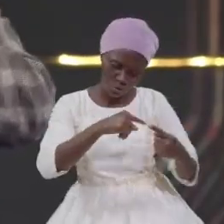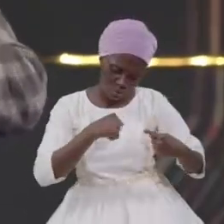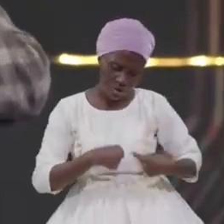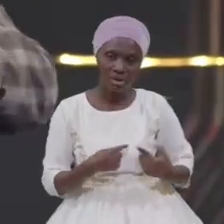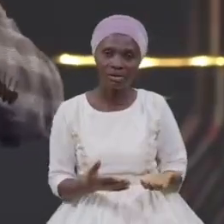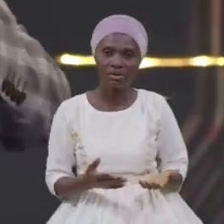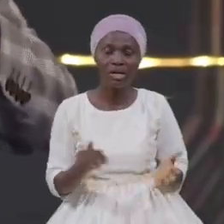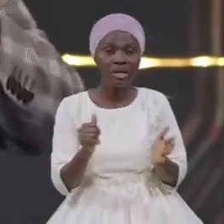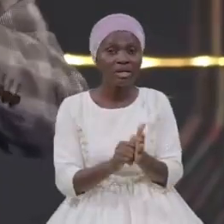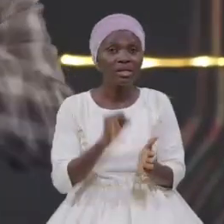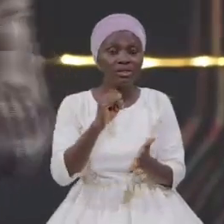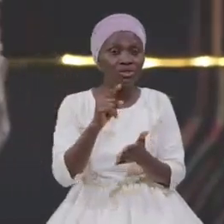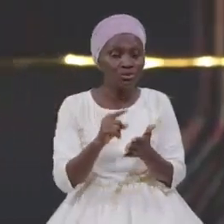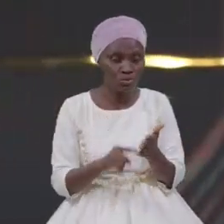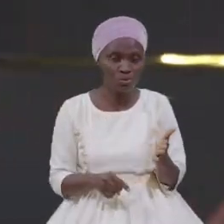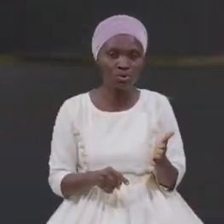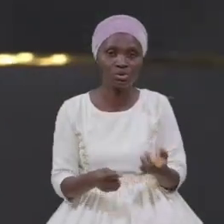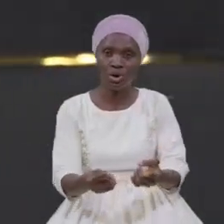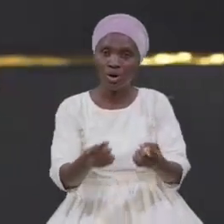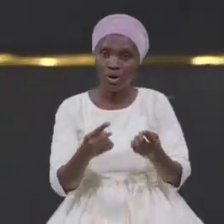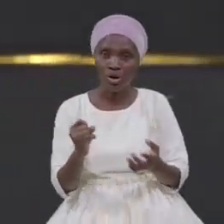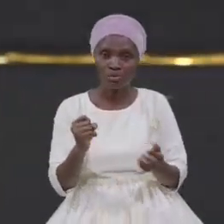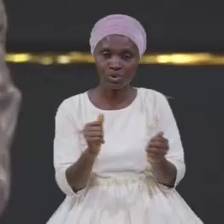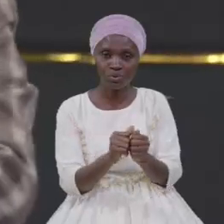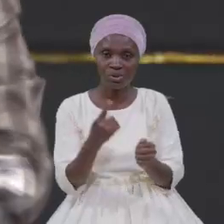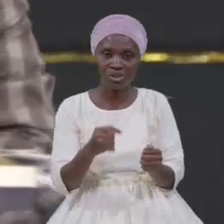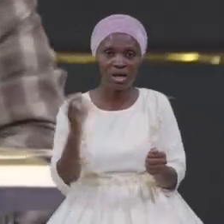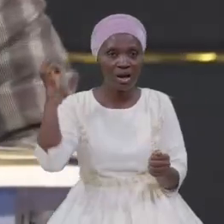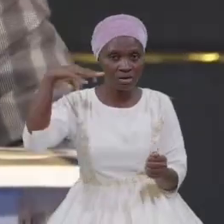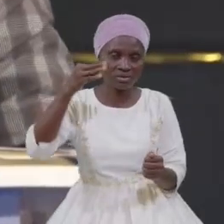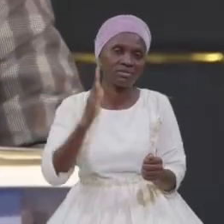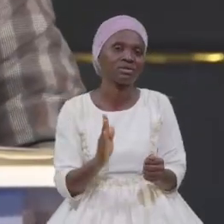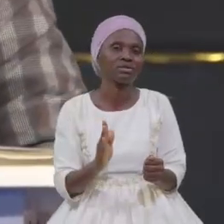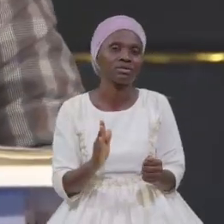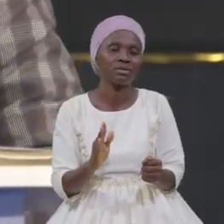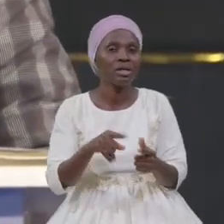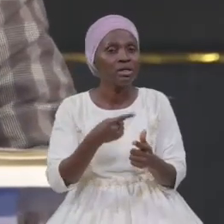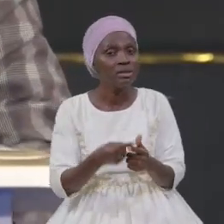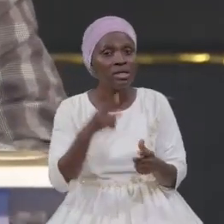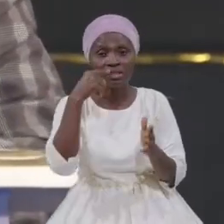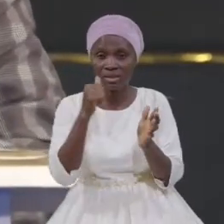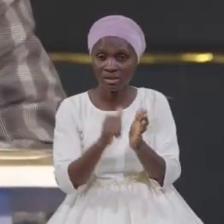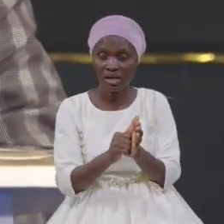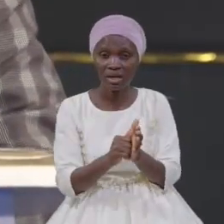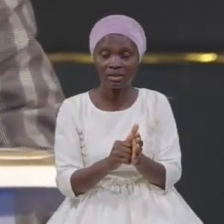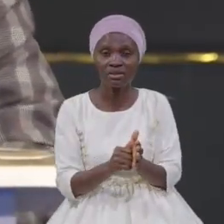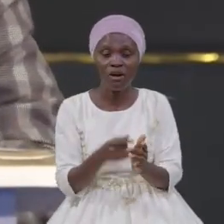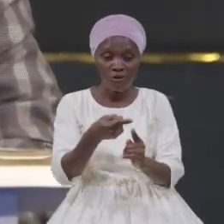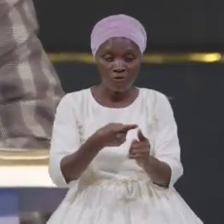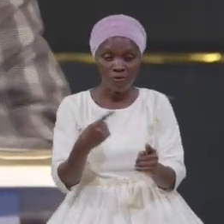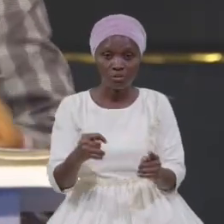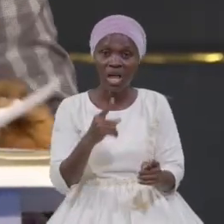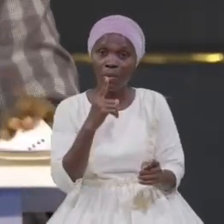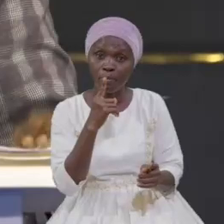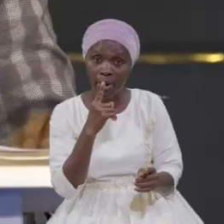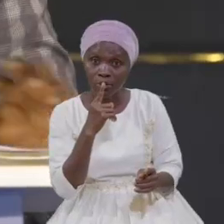that's what comes with the grace of God. And then he says, for the mouth confession is made